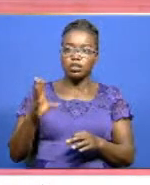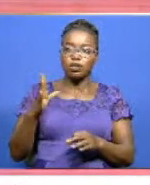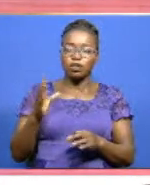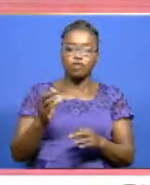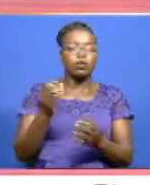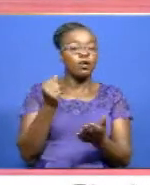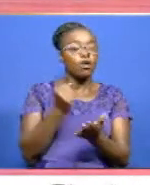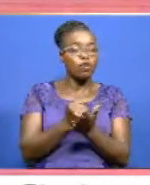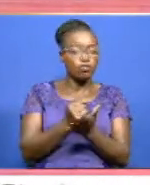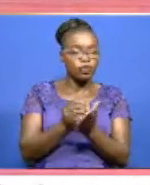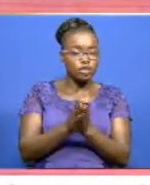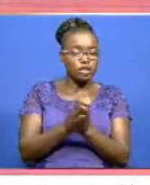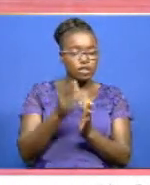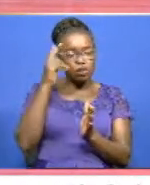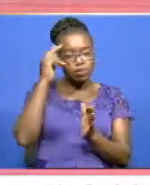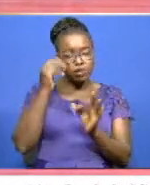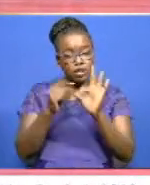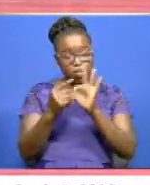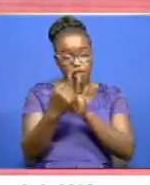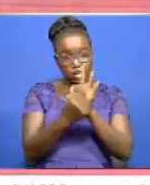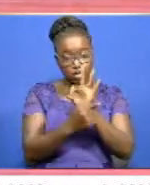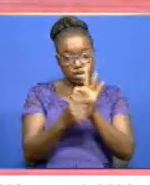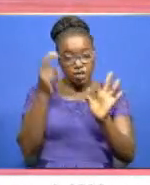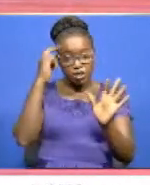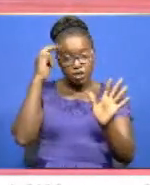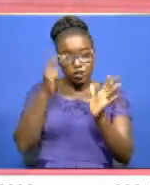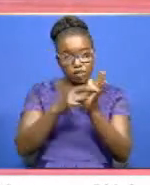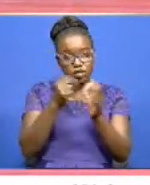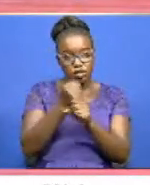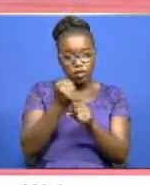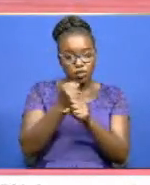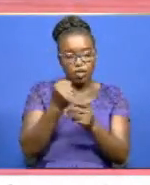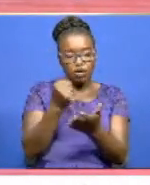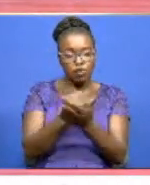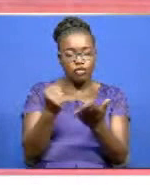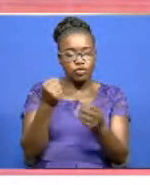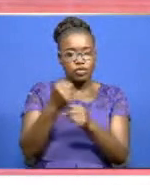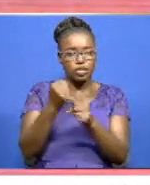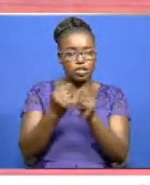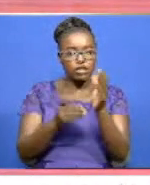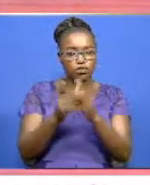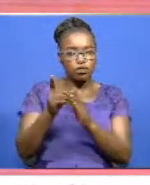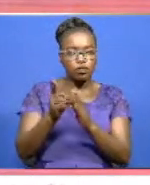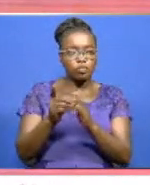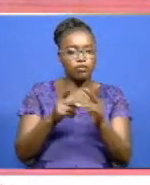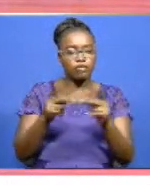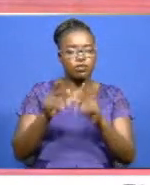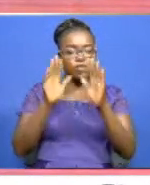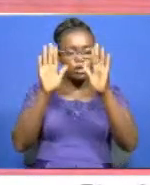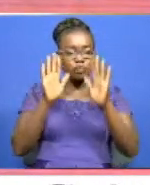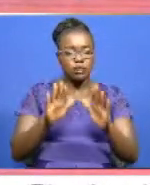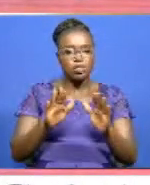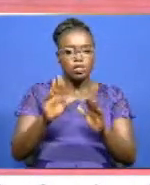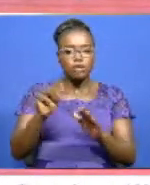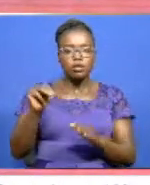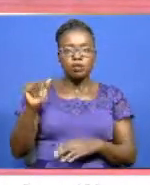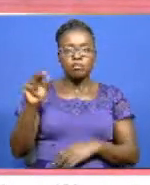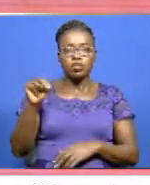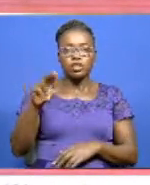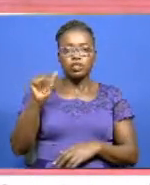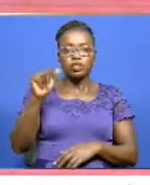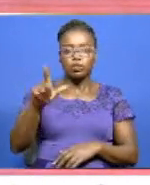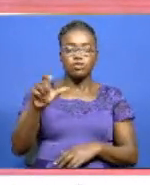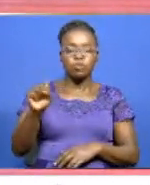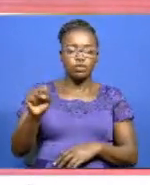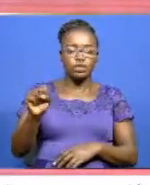3, recognizing the work that the office has done in the development of key draft manuals and draft guidelines, and